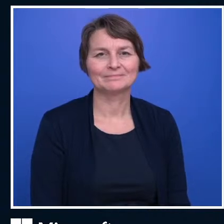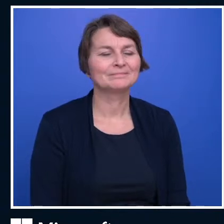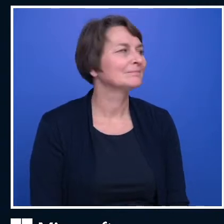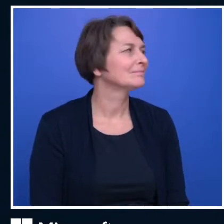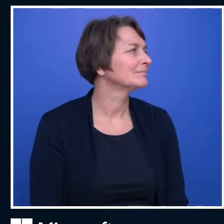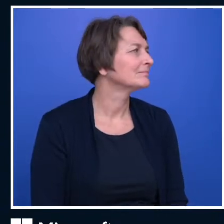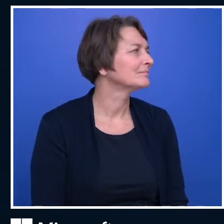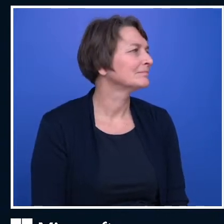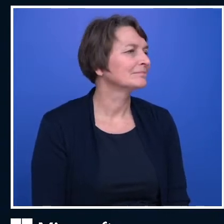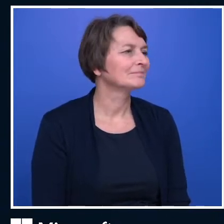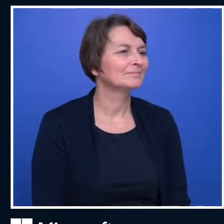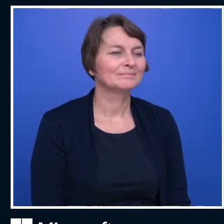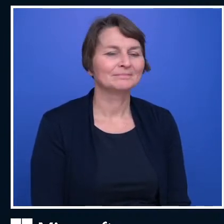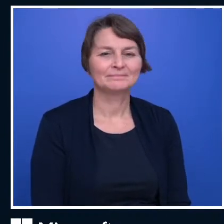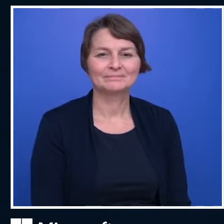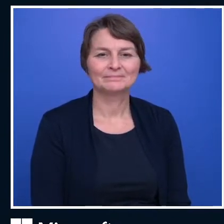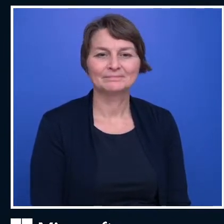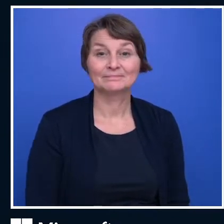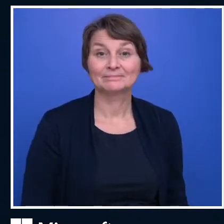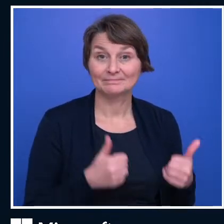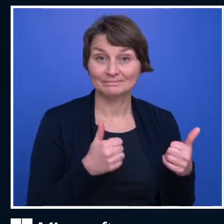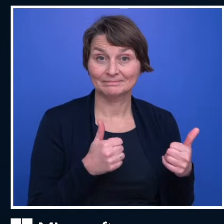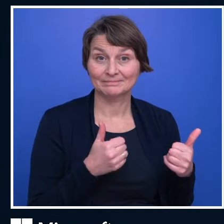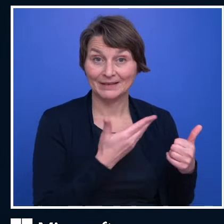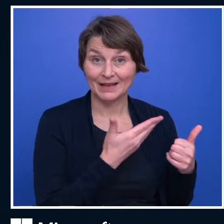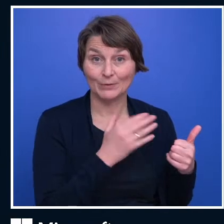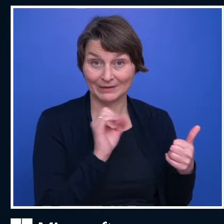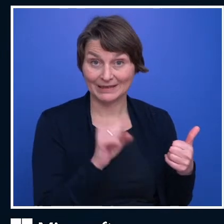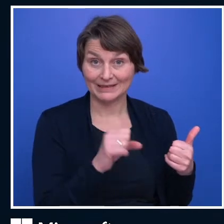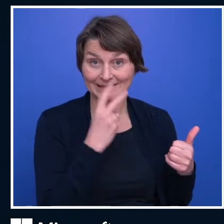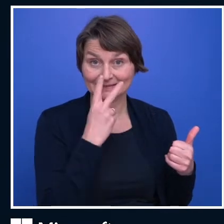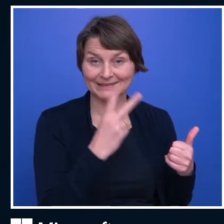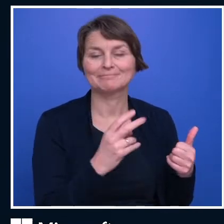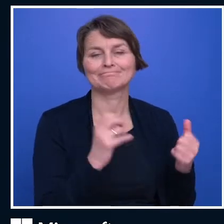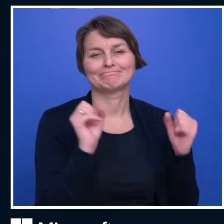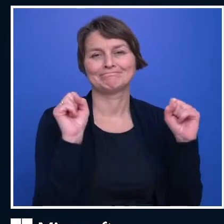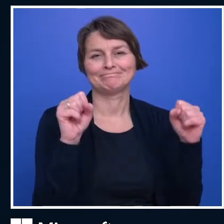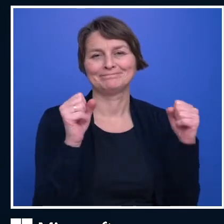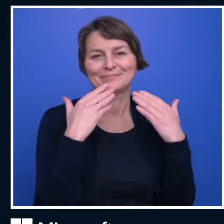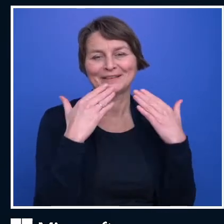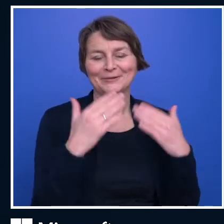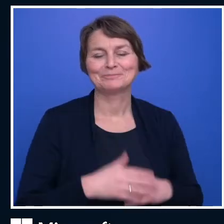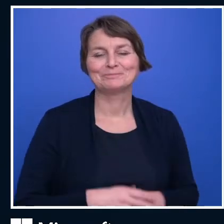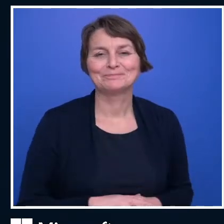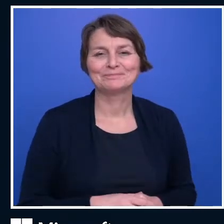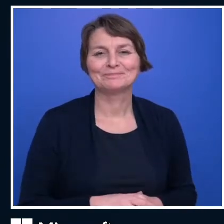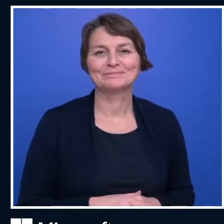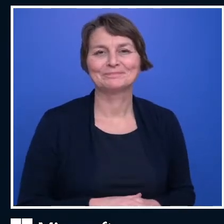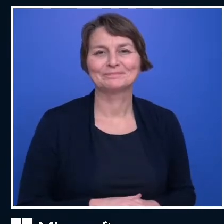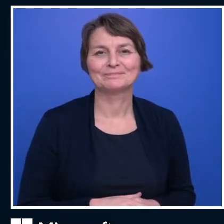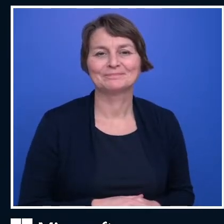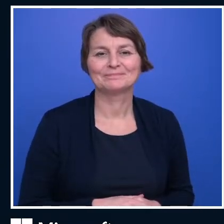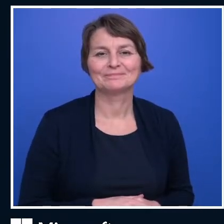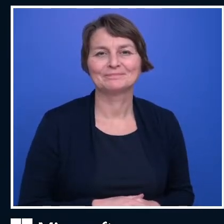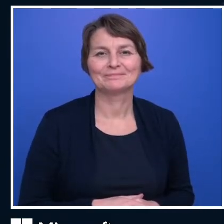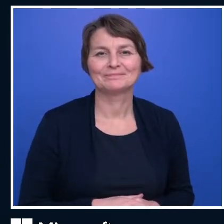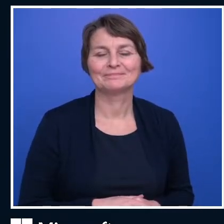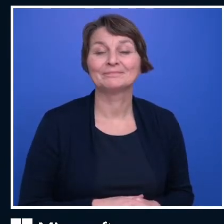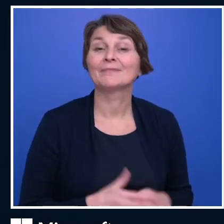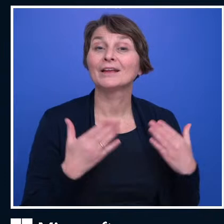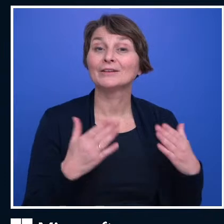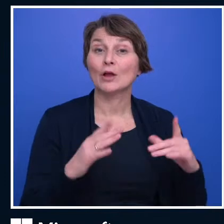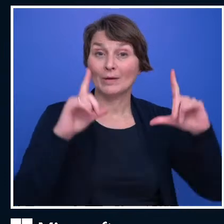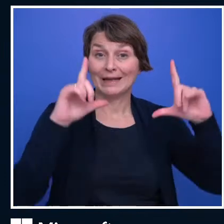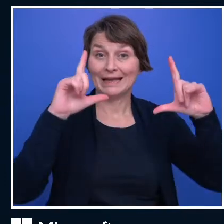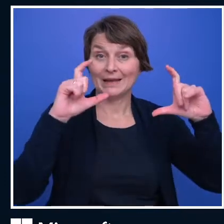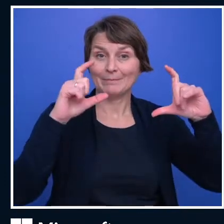Okay, is that good? Yes. Awesome, thank you so much. So at this point, we've added the images into Custom Vision